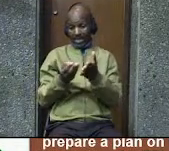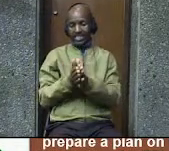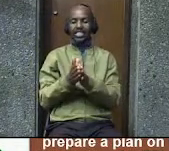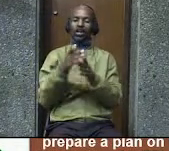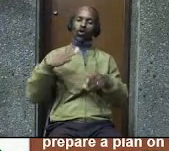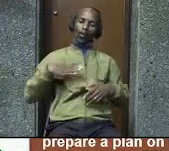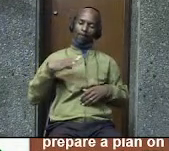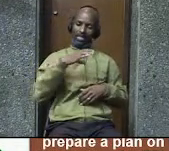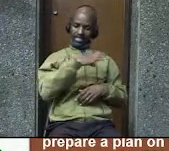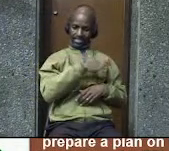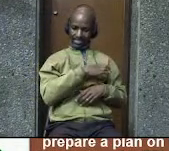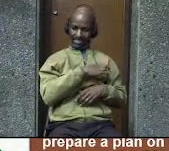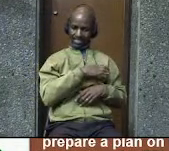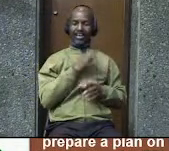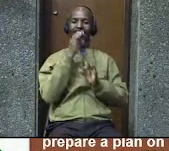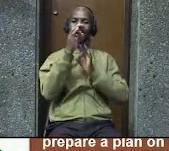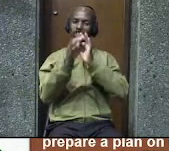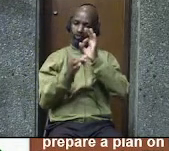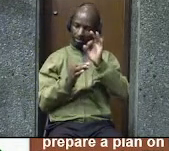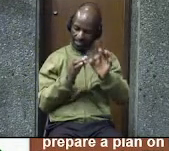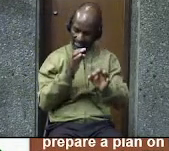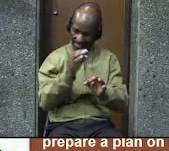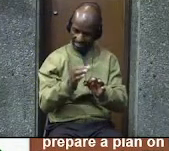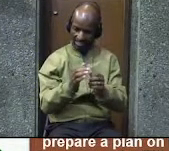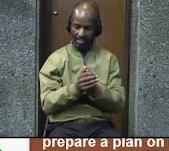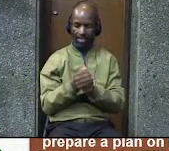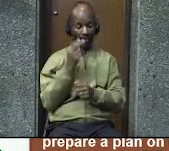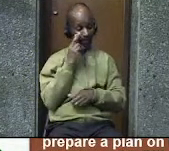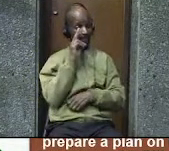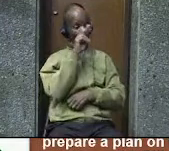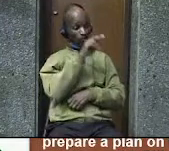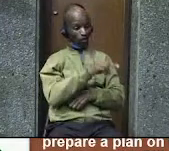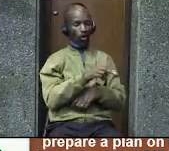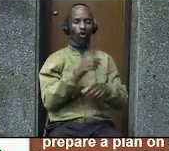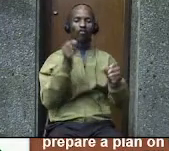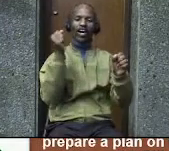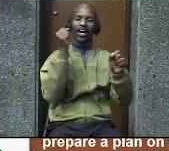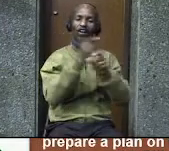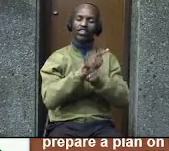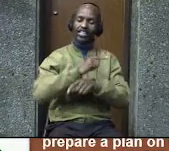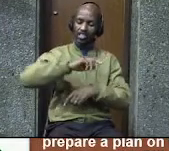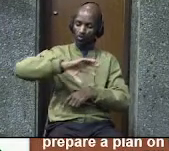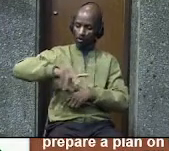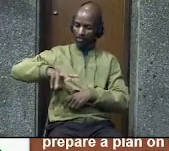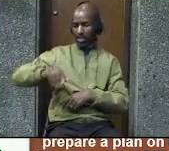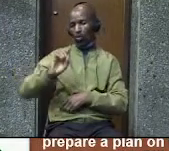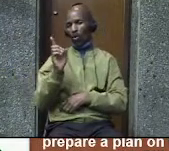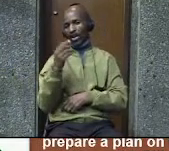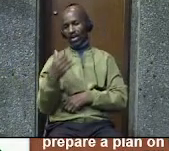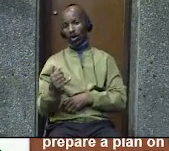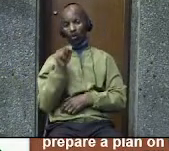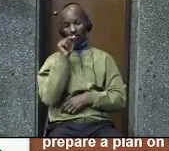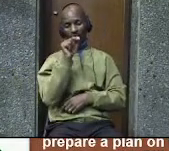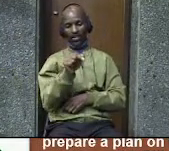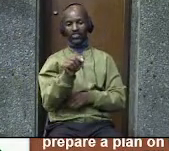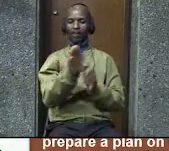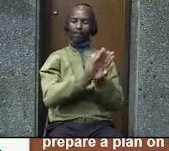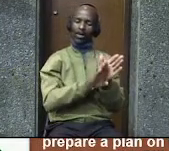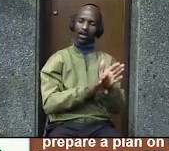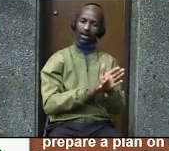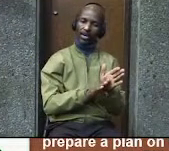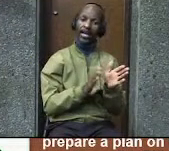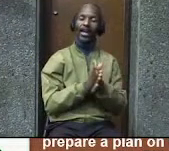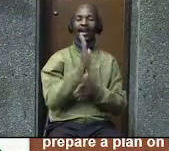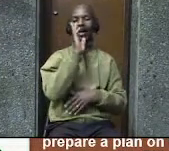committee, indicating what the view of Gauteng as a province is on this particular bill.